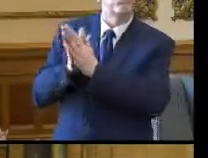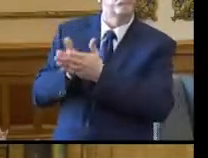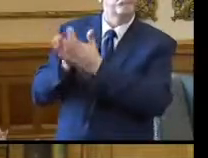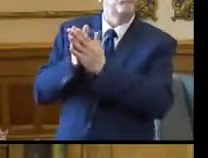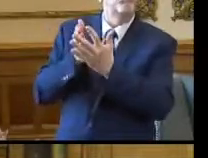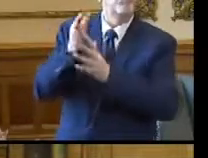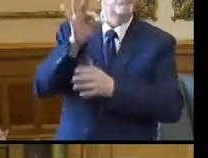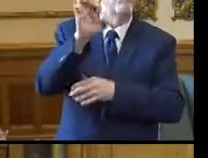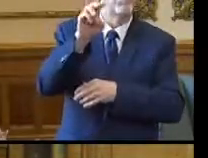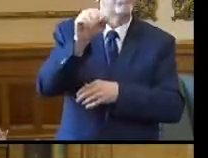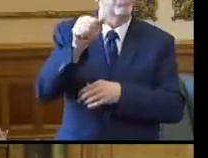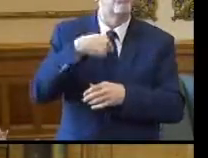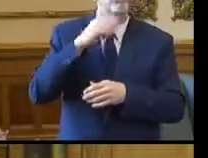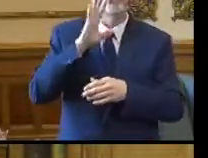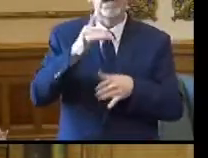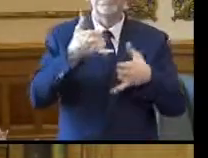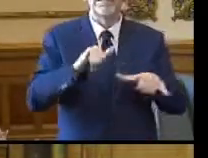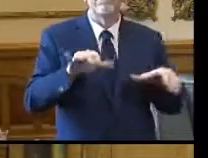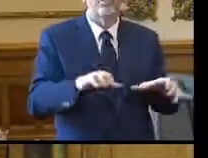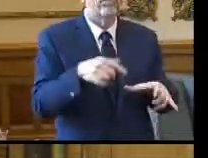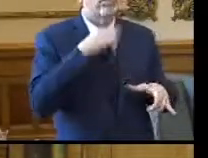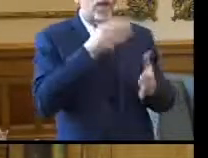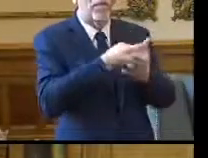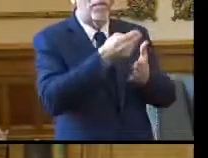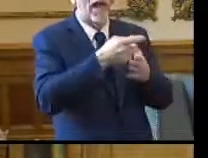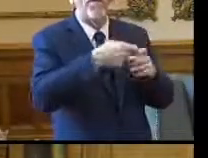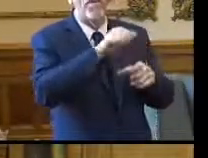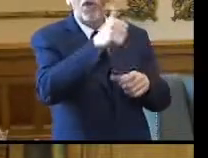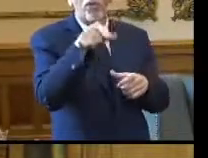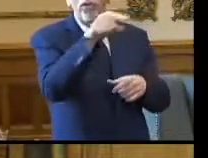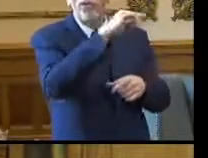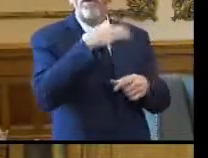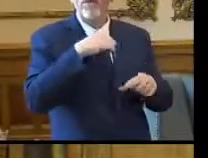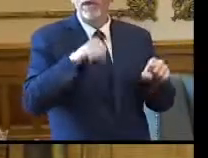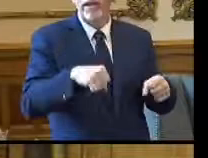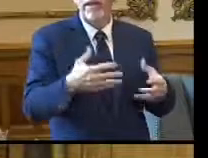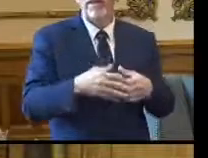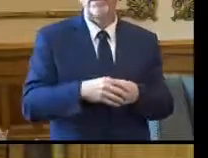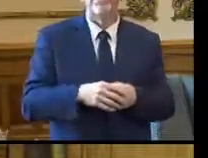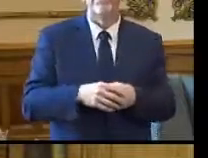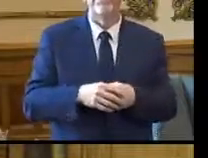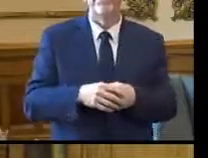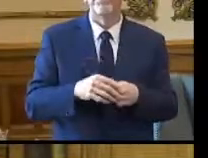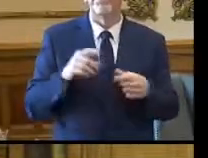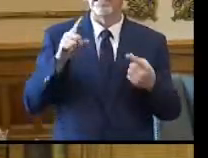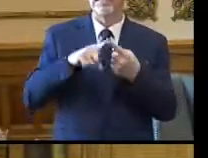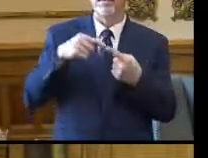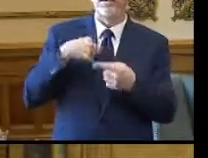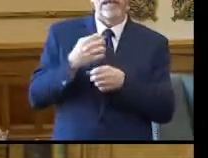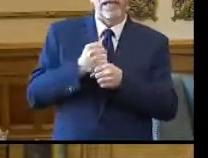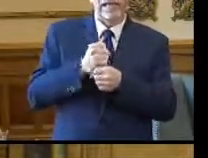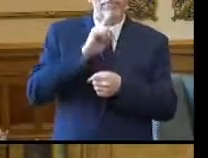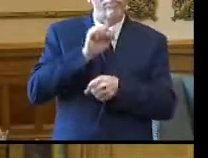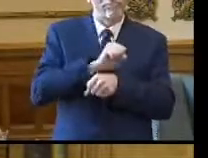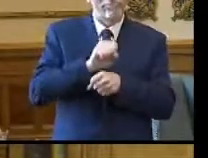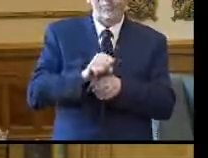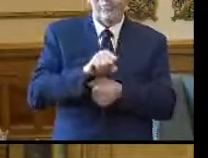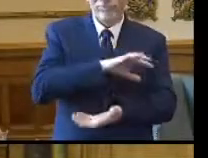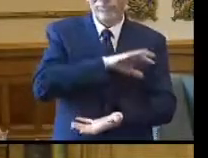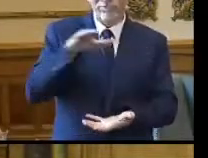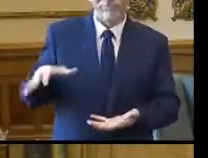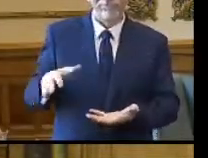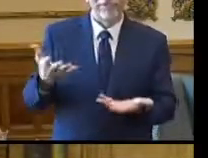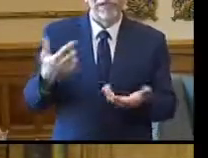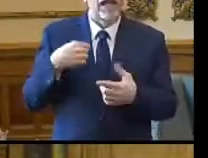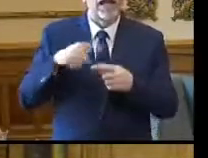FEMA and will work to buy personal protective equipment anywhere that we can. But until I have those supplies actually in my hand, I